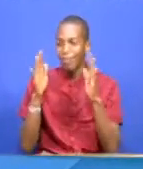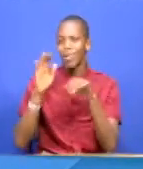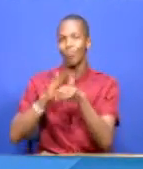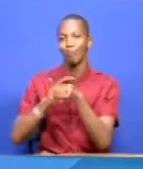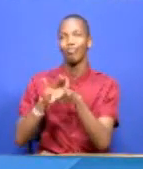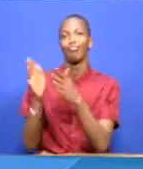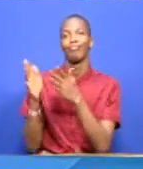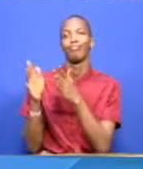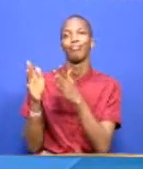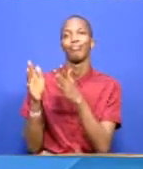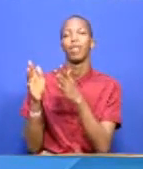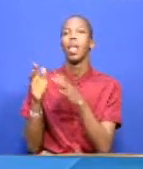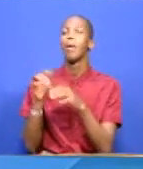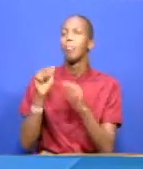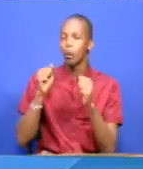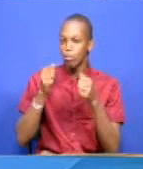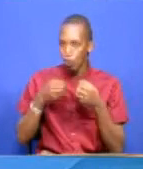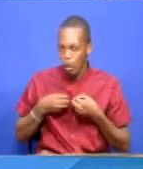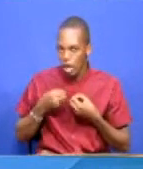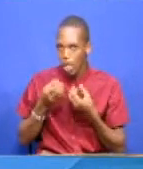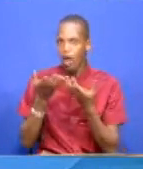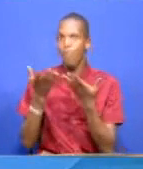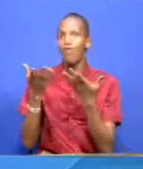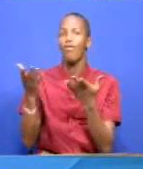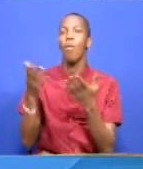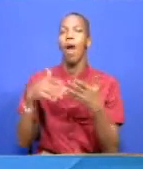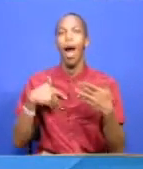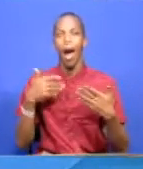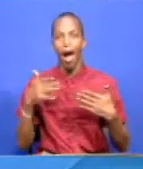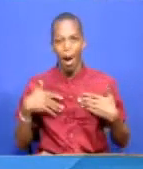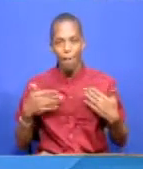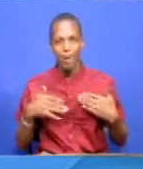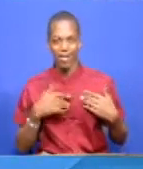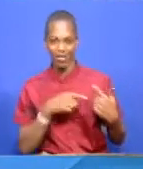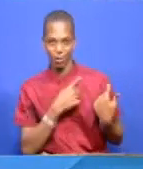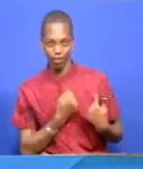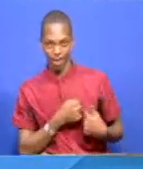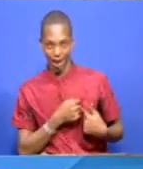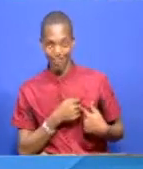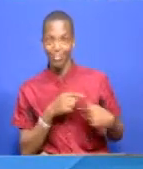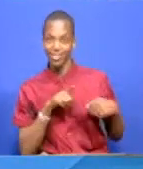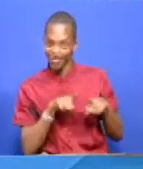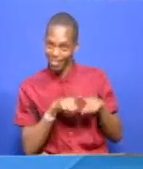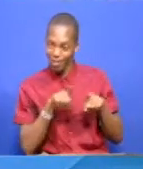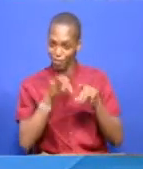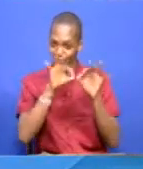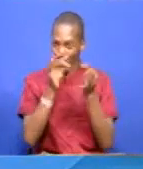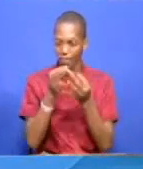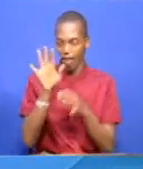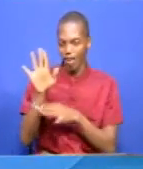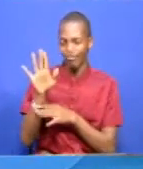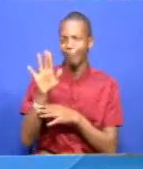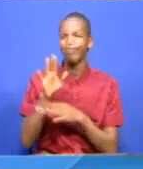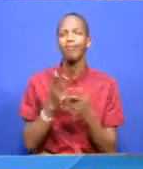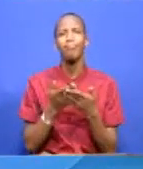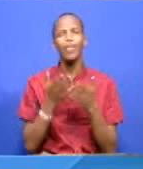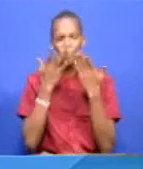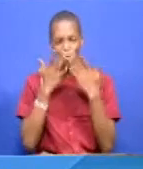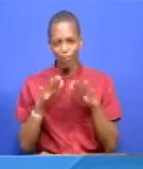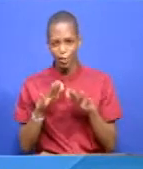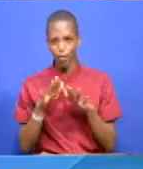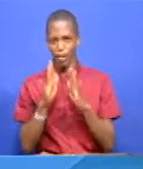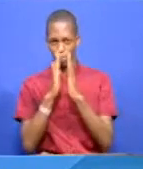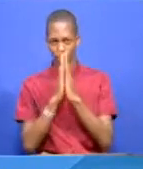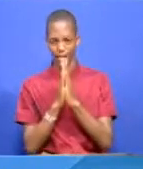Eid bring happiness in your hearts and to your families. I conclude with the prayer of the Psalm 56, where